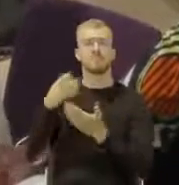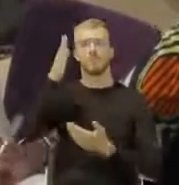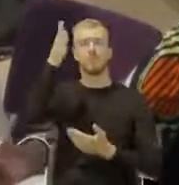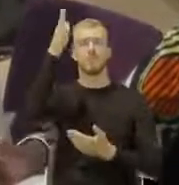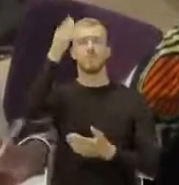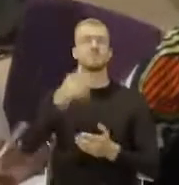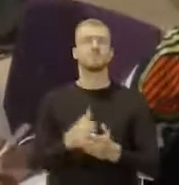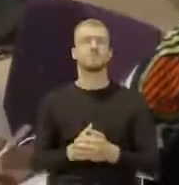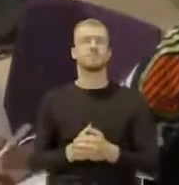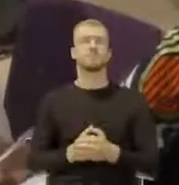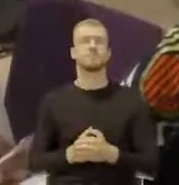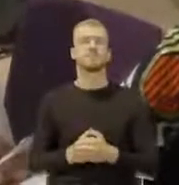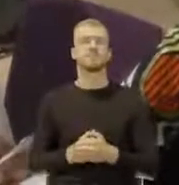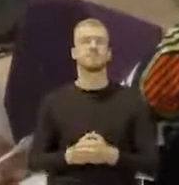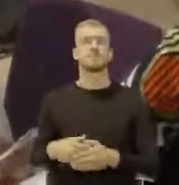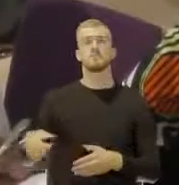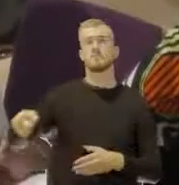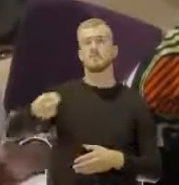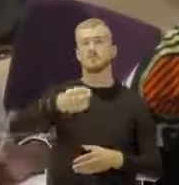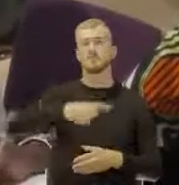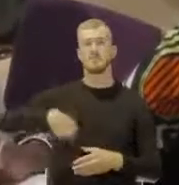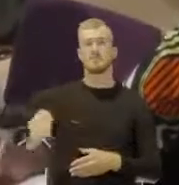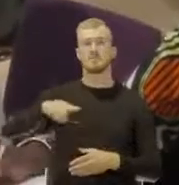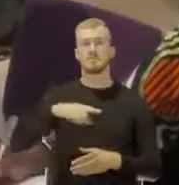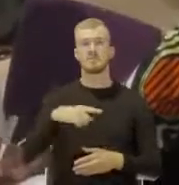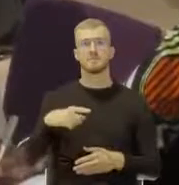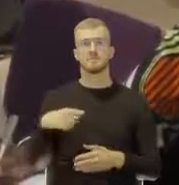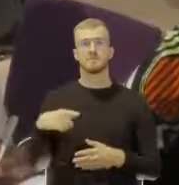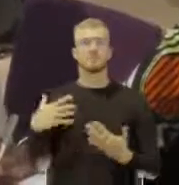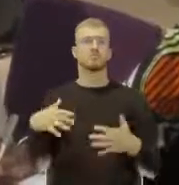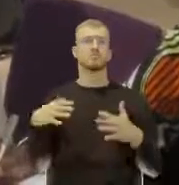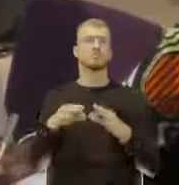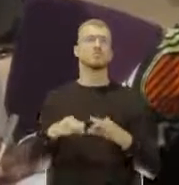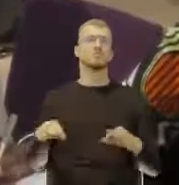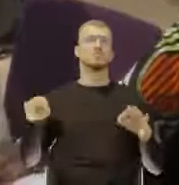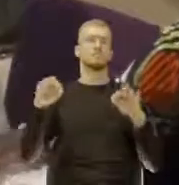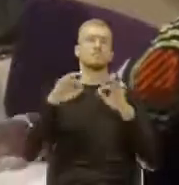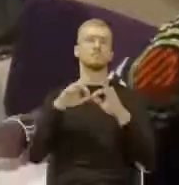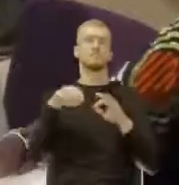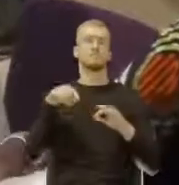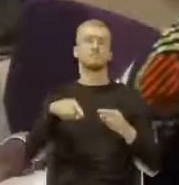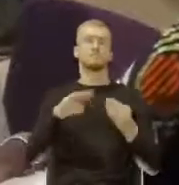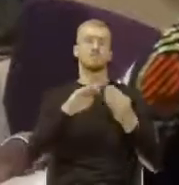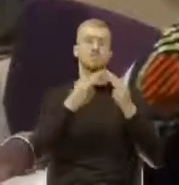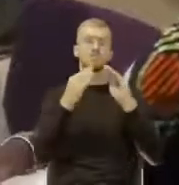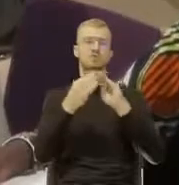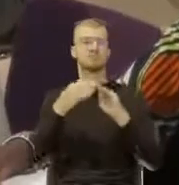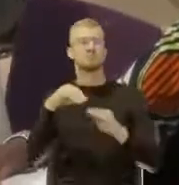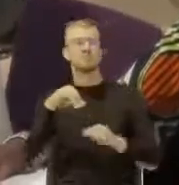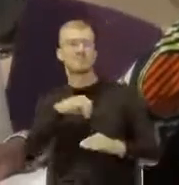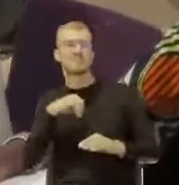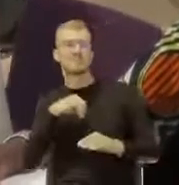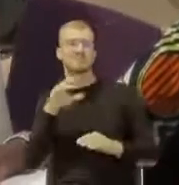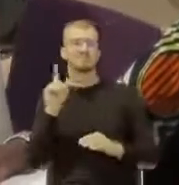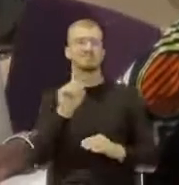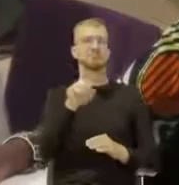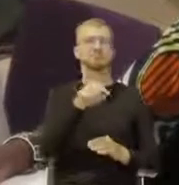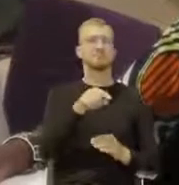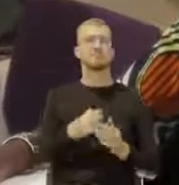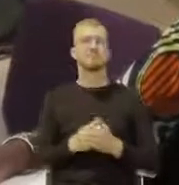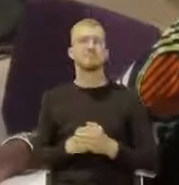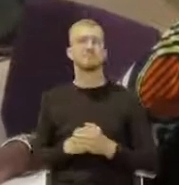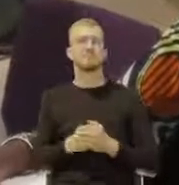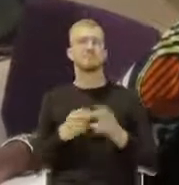is a very interesting city that has invested a lot in the relationship between science and policy making. We are